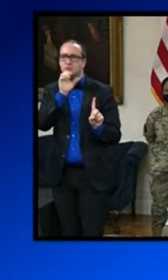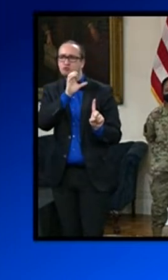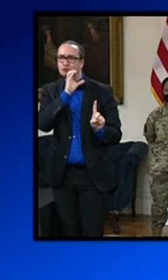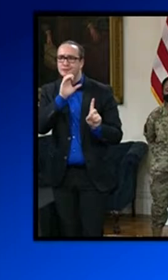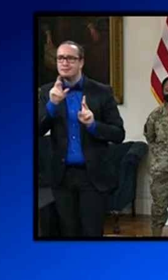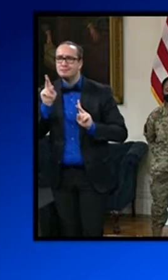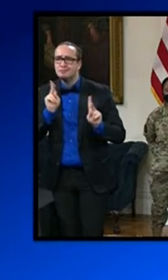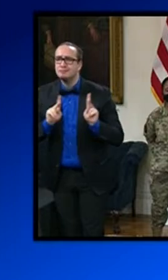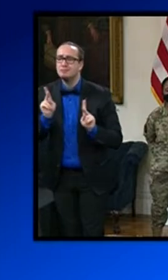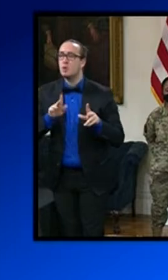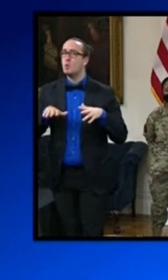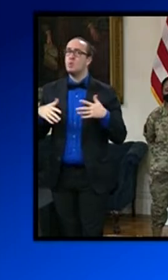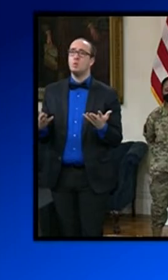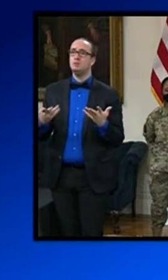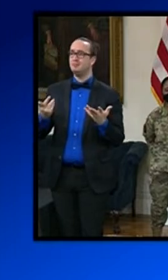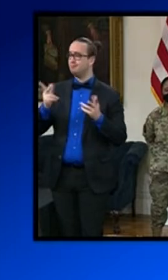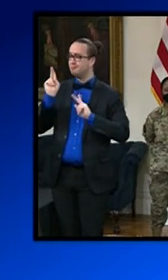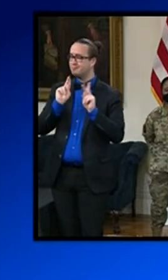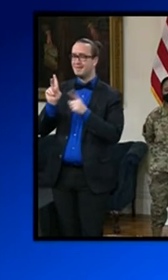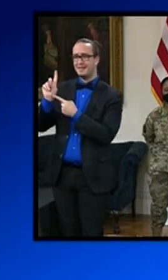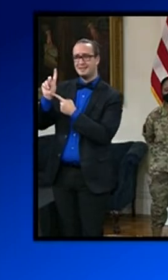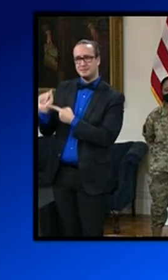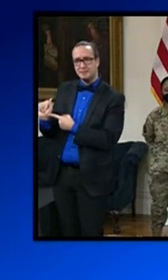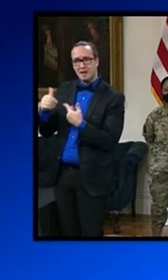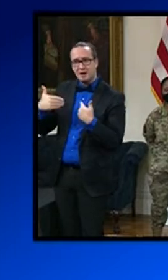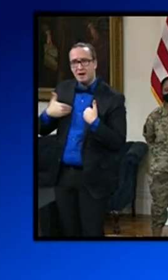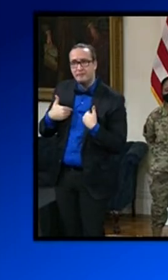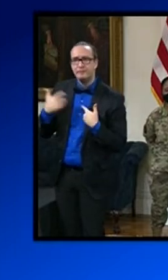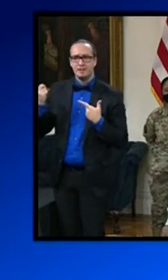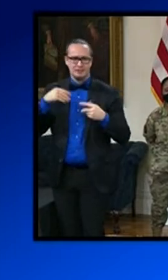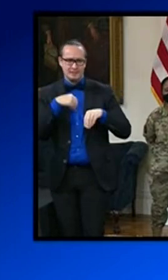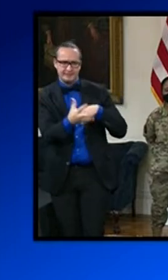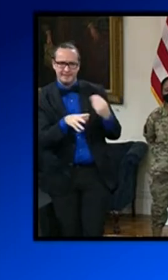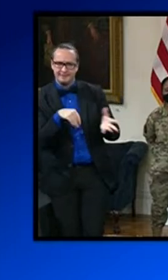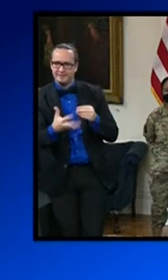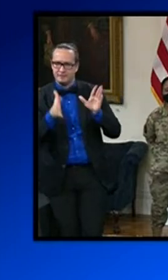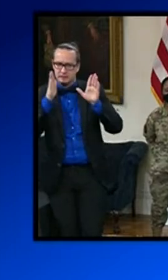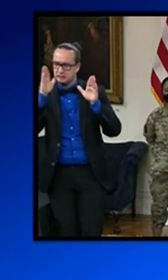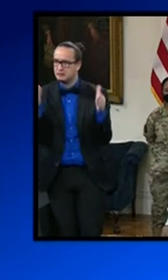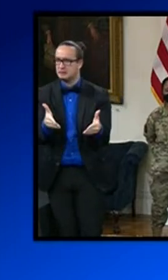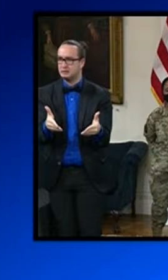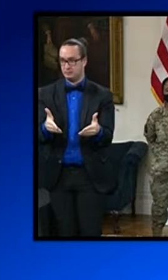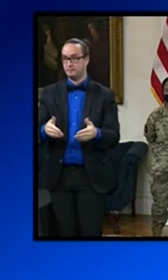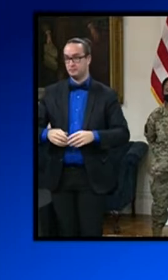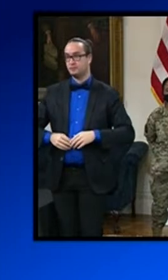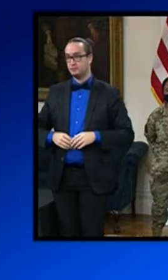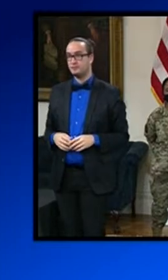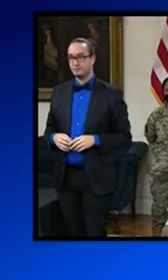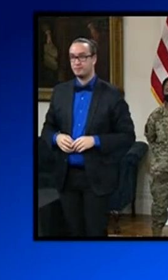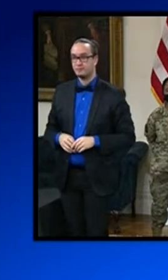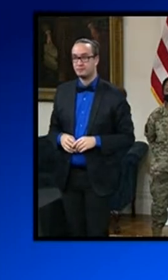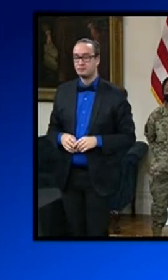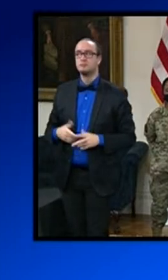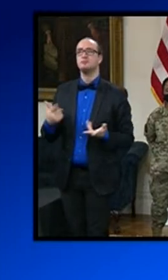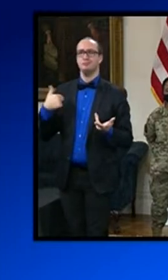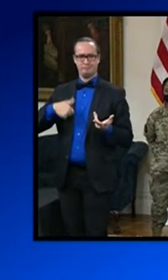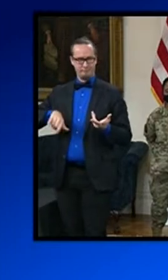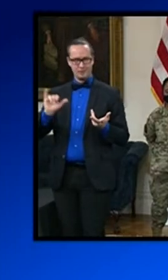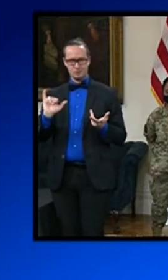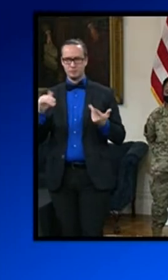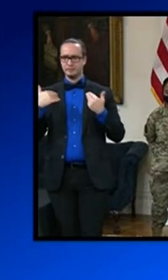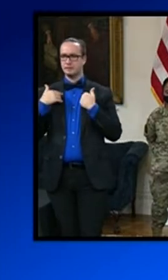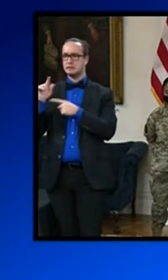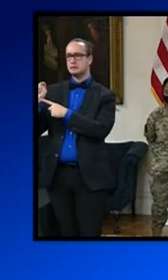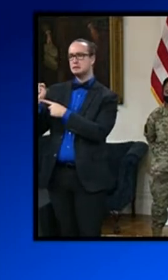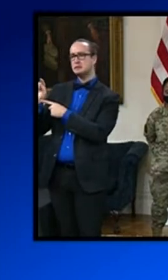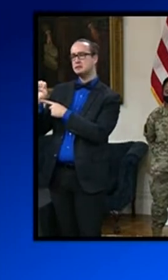direct text-based outreach to Prince George's County residents to proactively book hundreds of priority appointments each week at